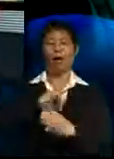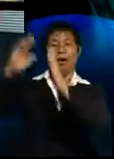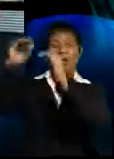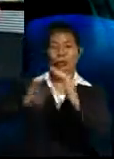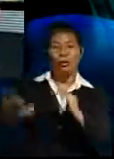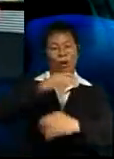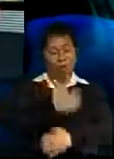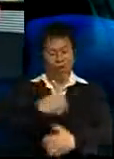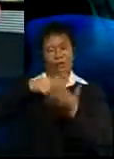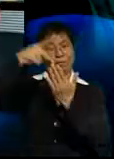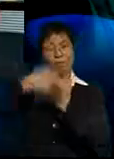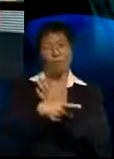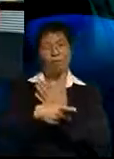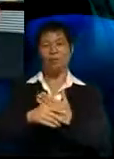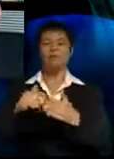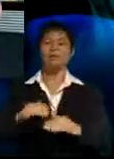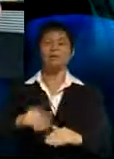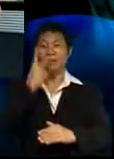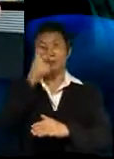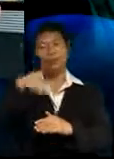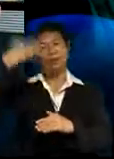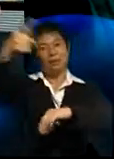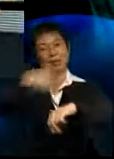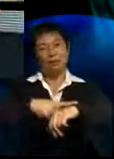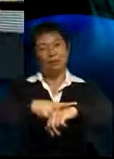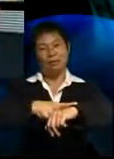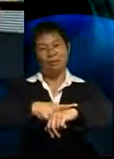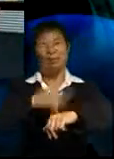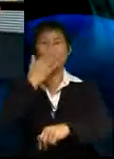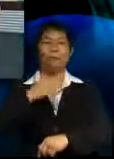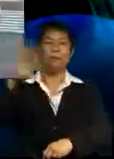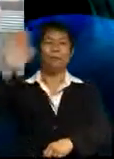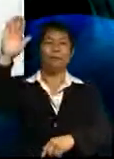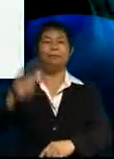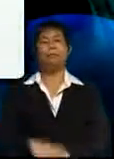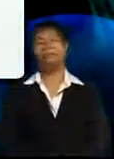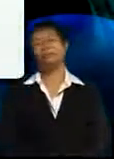hope you've enjoyed the program. Till next time, thank you and goodbye.